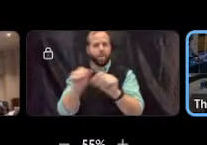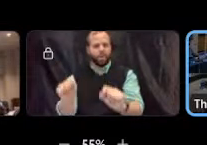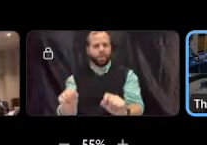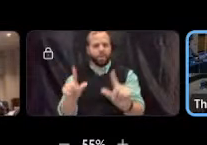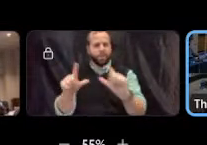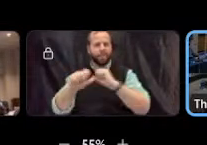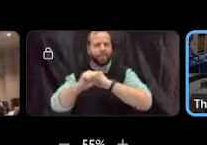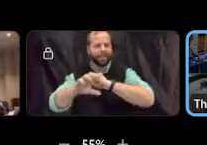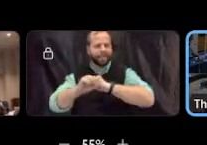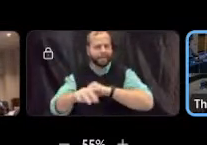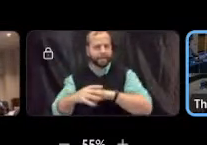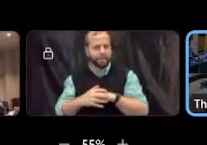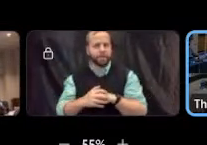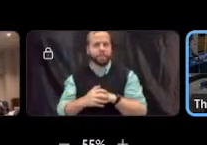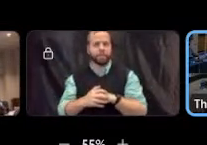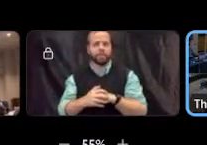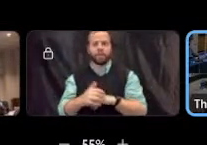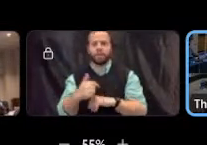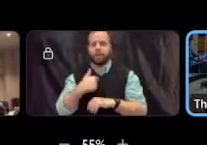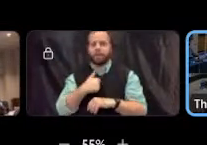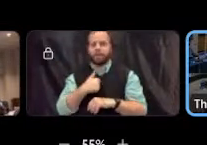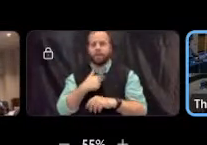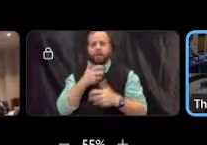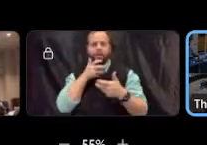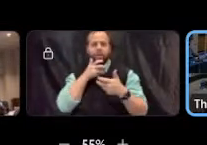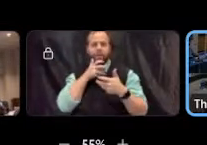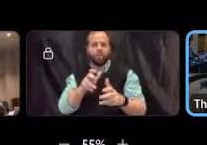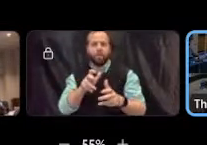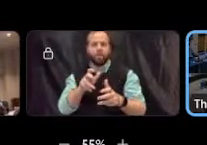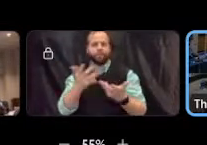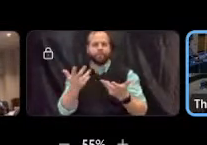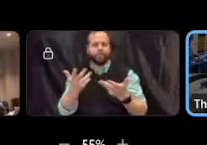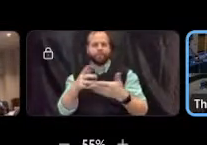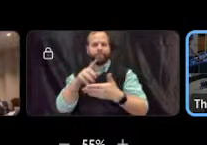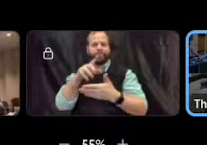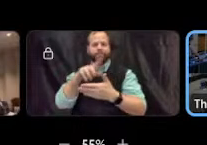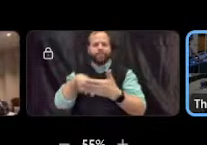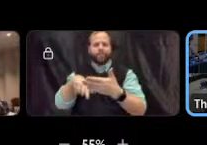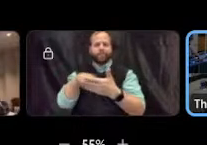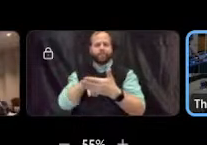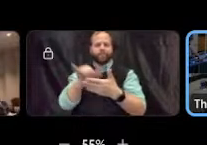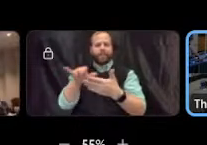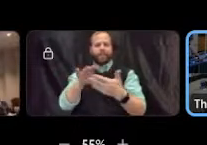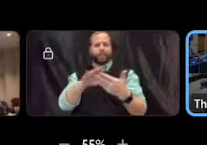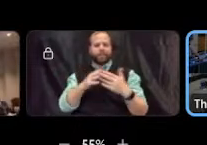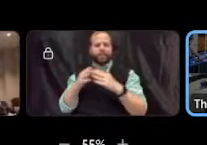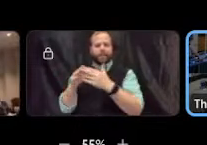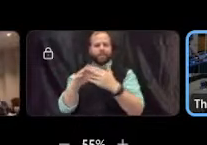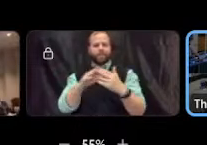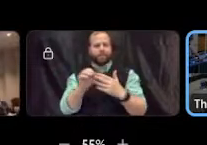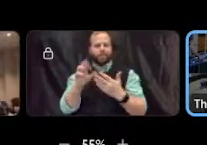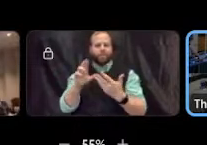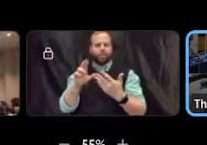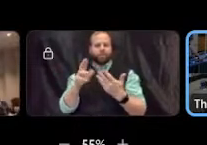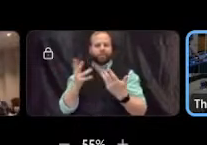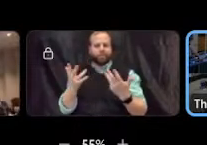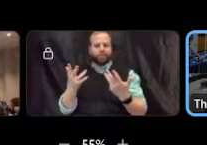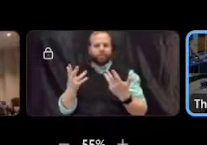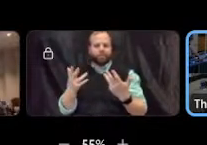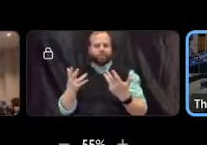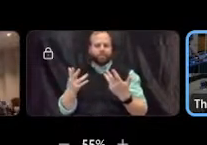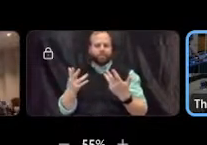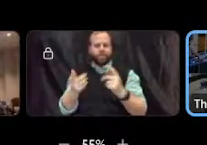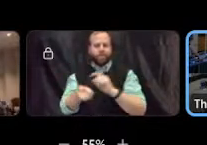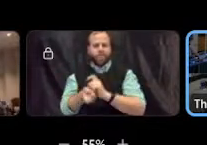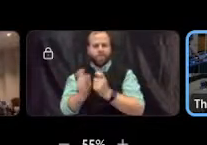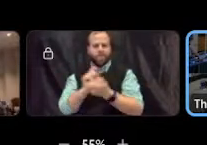It's something where I don't want to degrade the character of the neighborhood or, turn it into something where it's a commercial thing